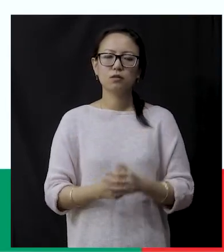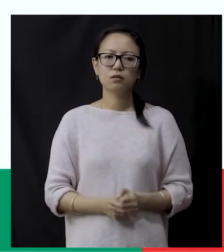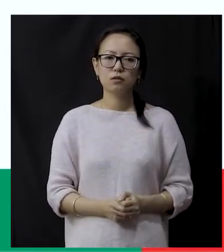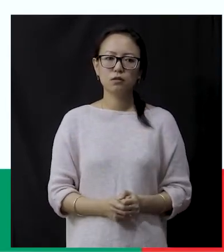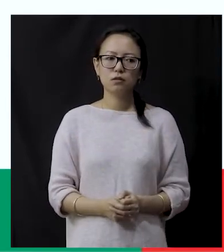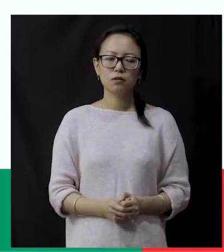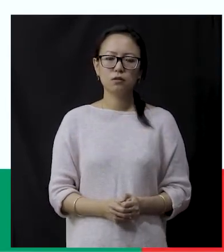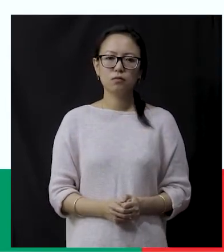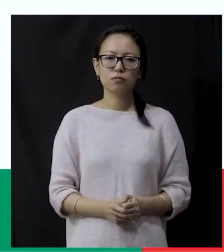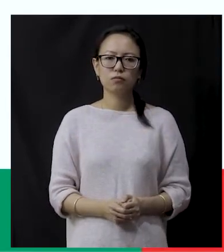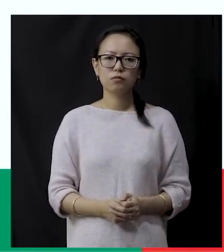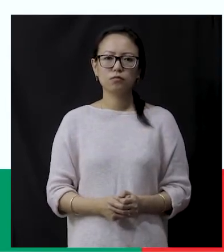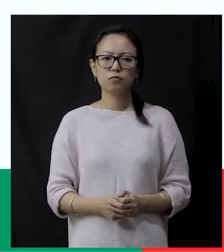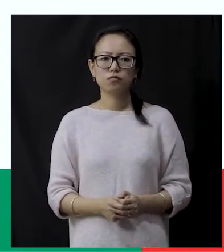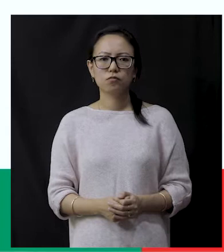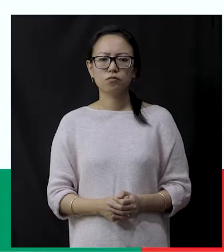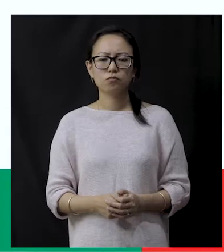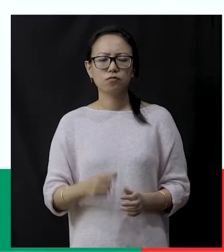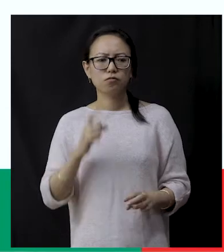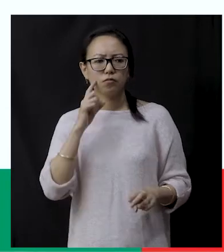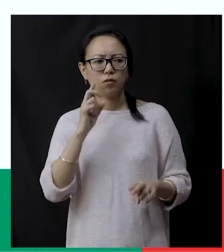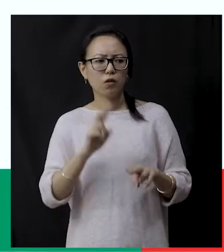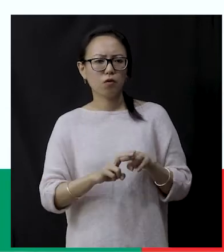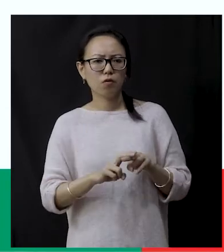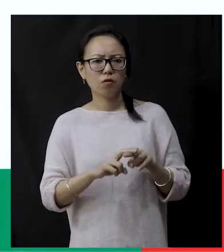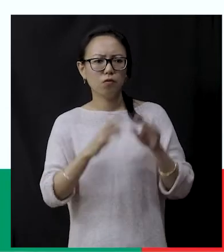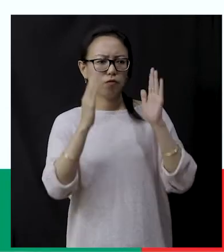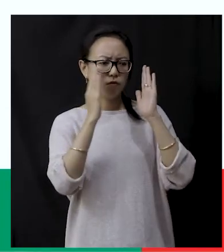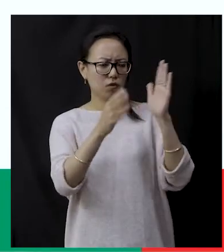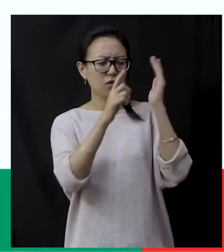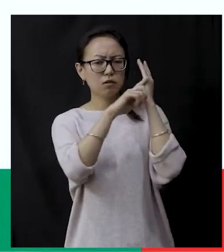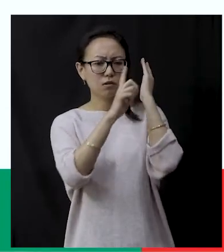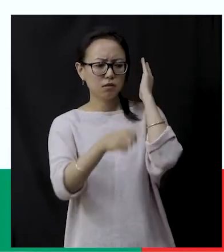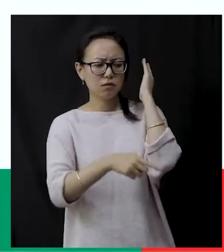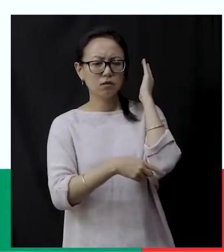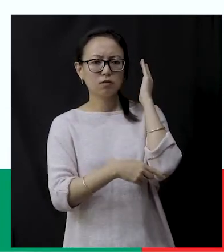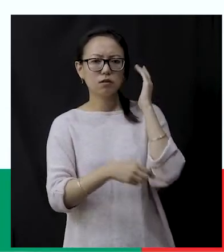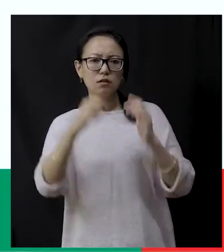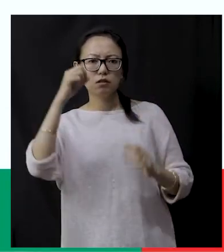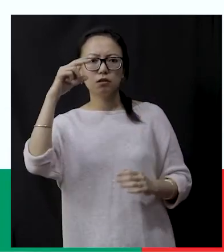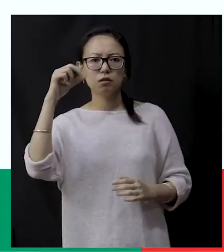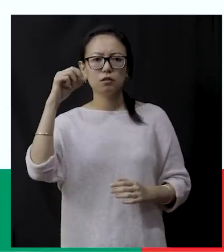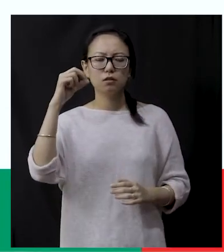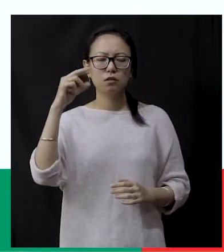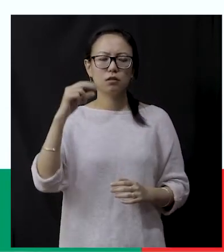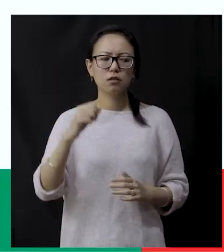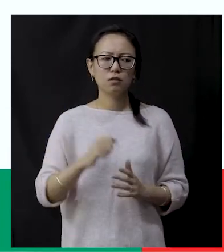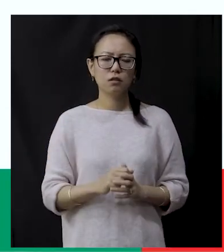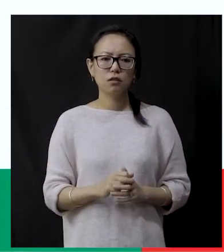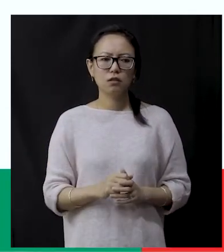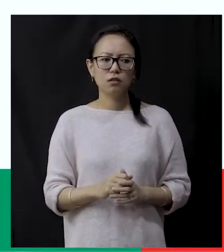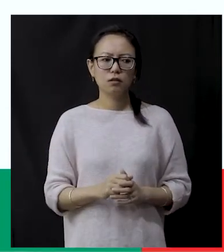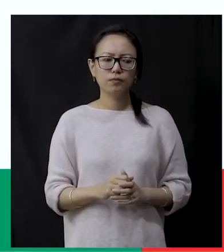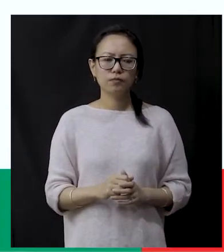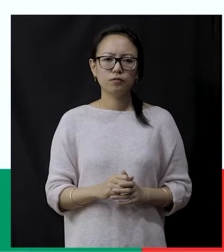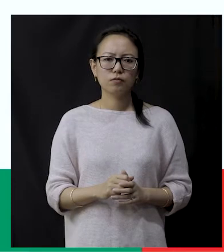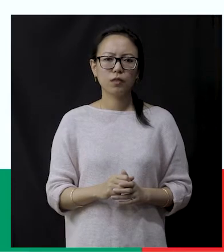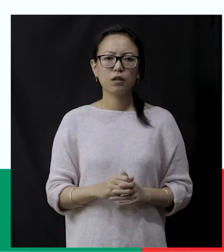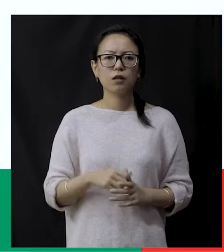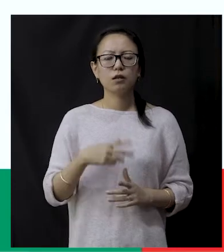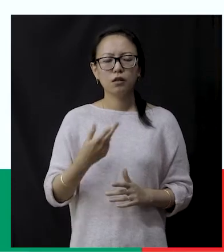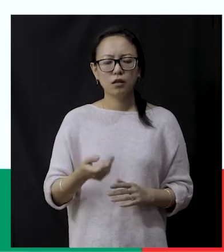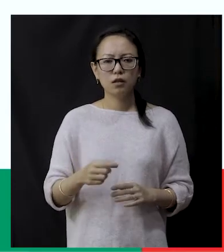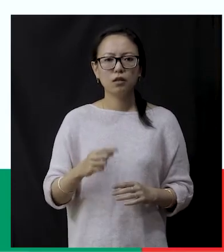you focus on this, the last star, okay, the 7th star, okay, the 7th star, and if you look